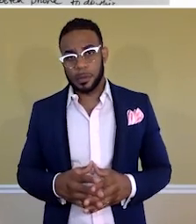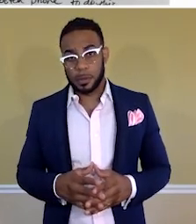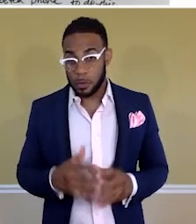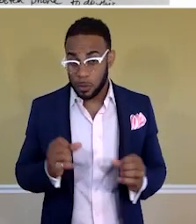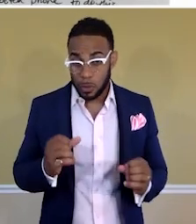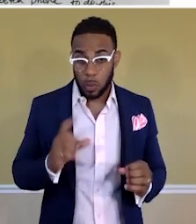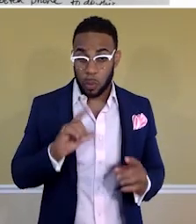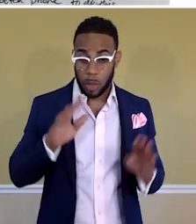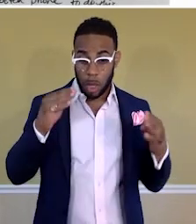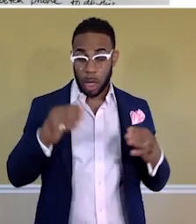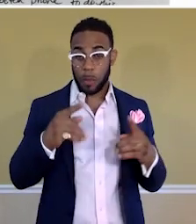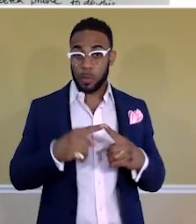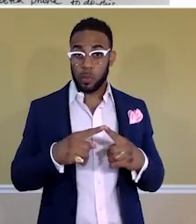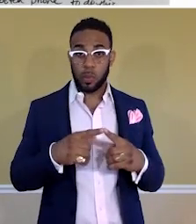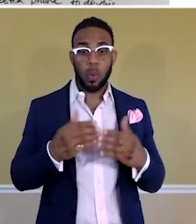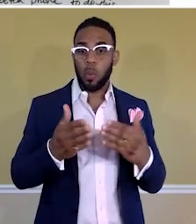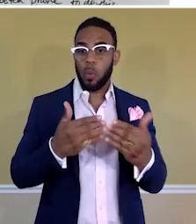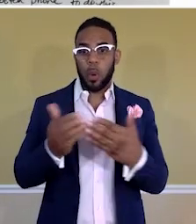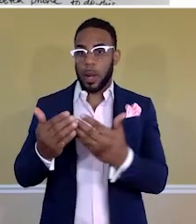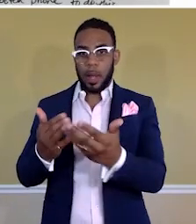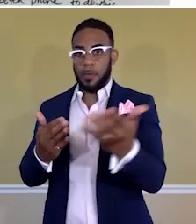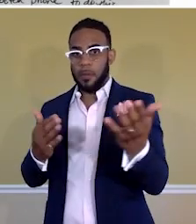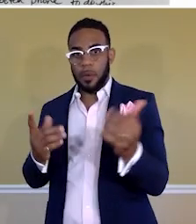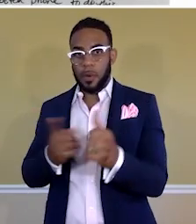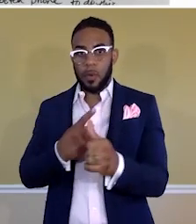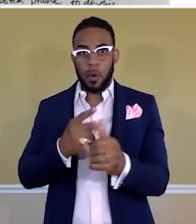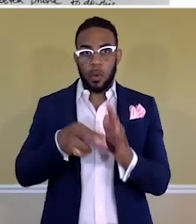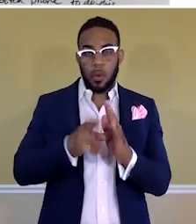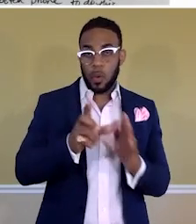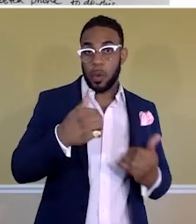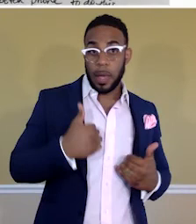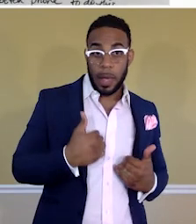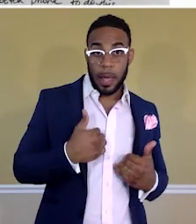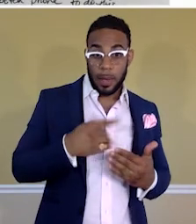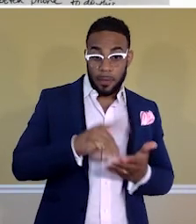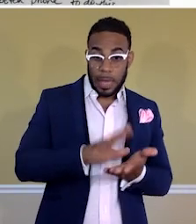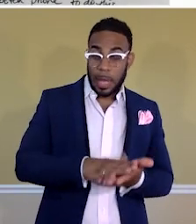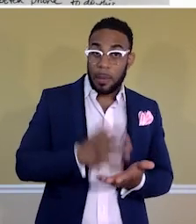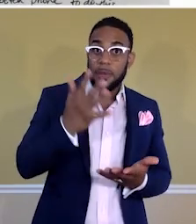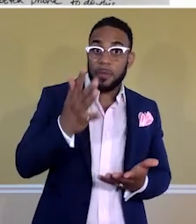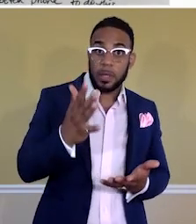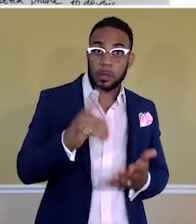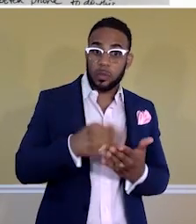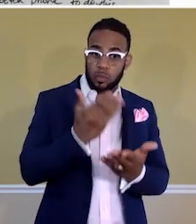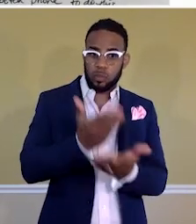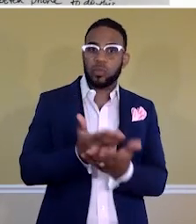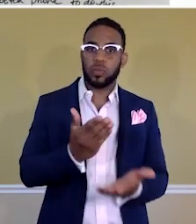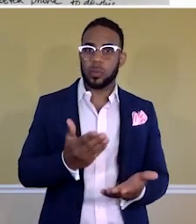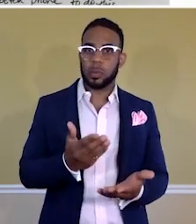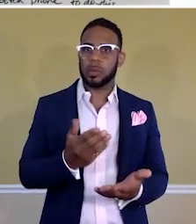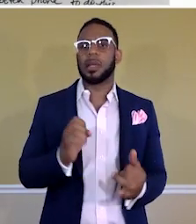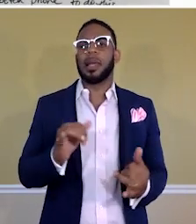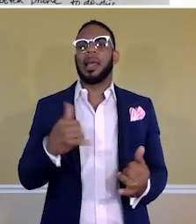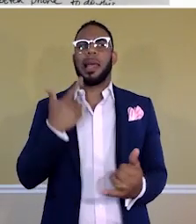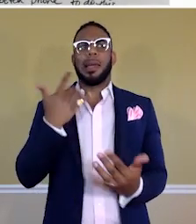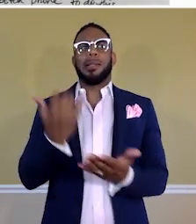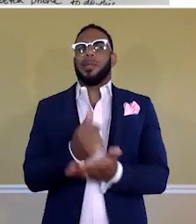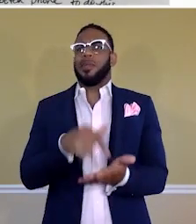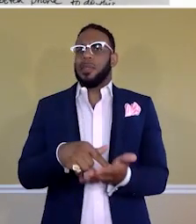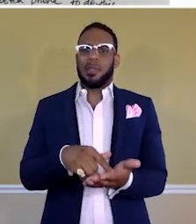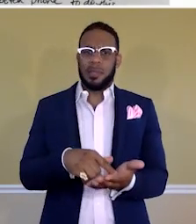so when it comes down to whatever performance review you have the documentation to prove like, hey, I deserve